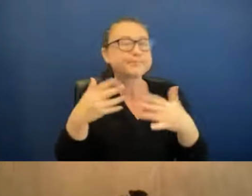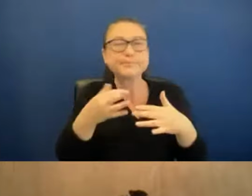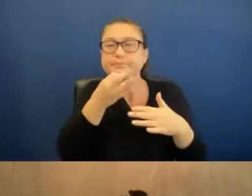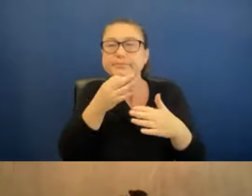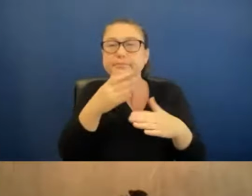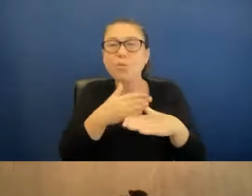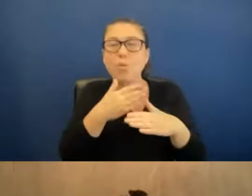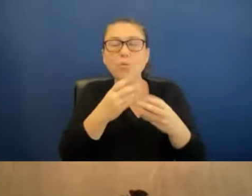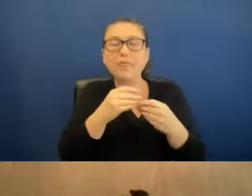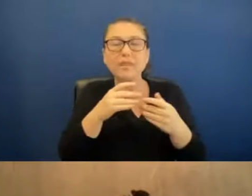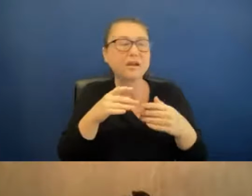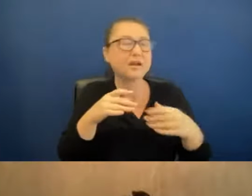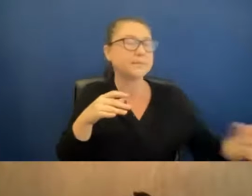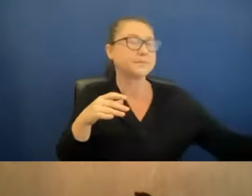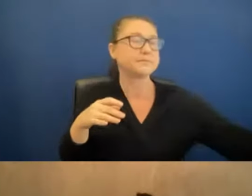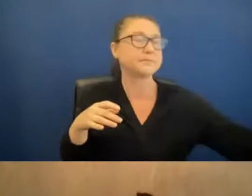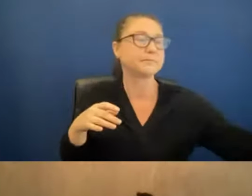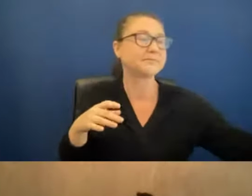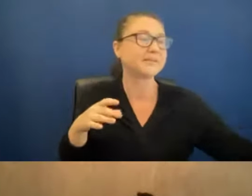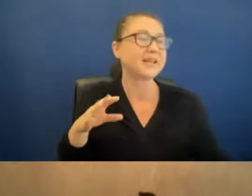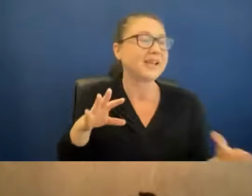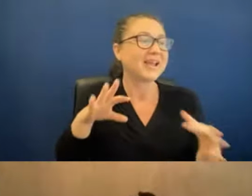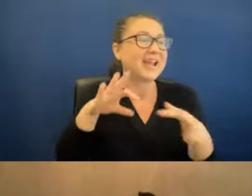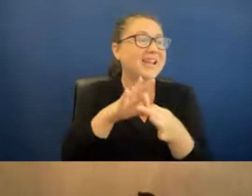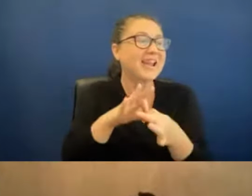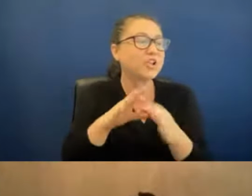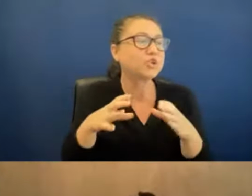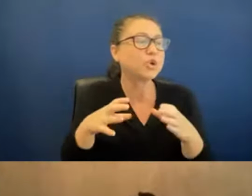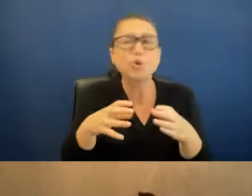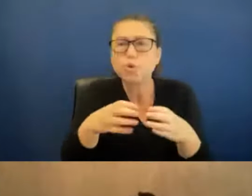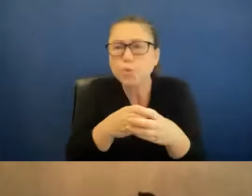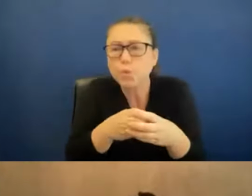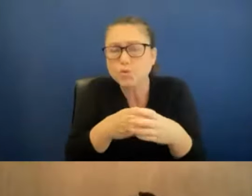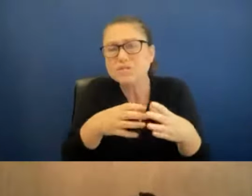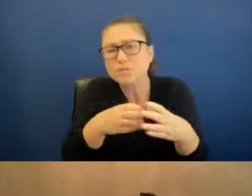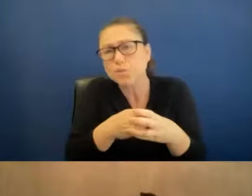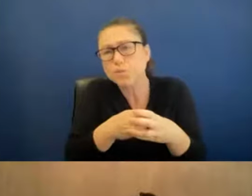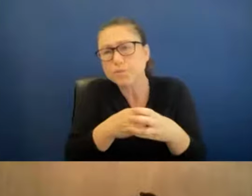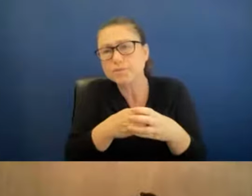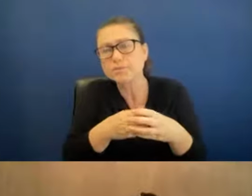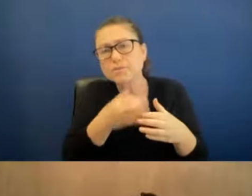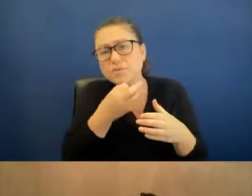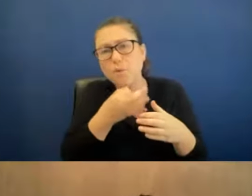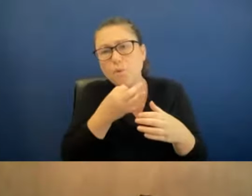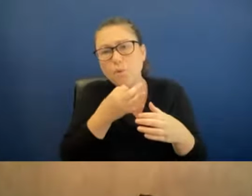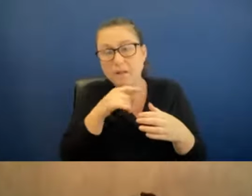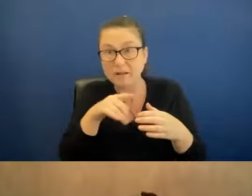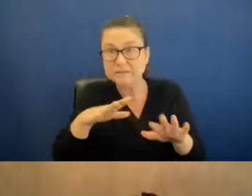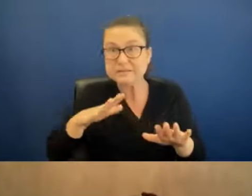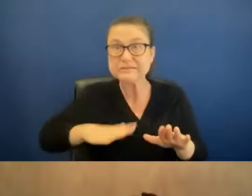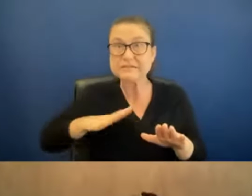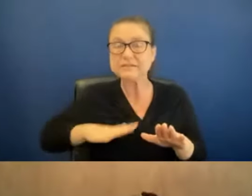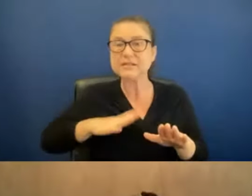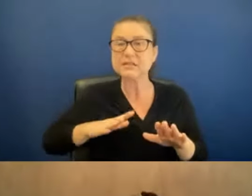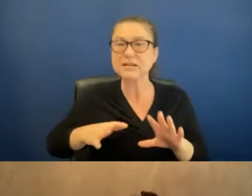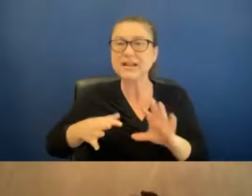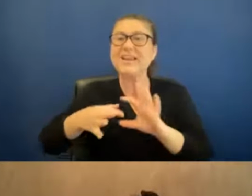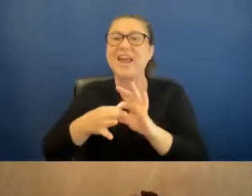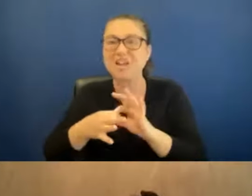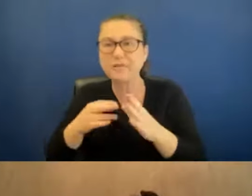as a fairly small cohort, but it are really, um, a cohort with high level of need for engagement in Clunes,